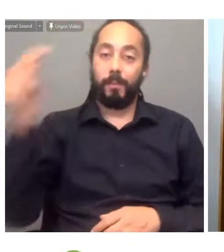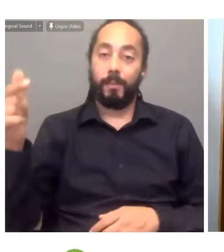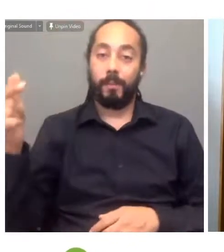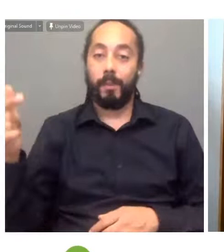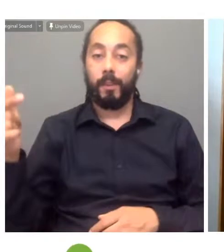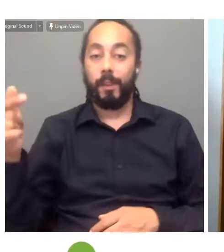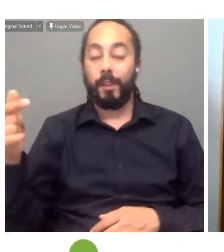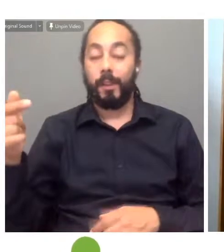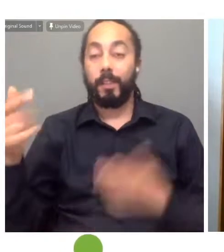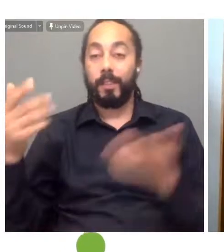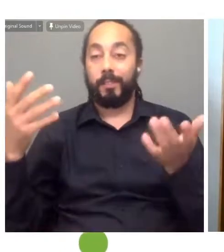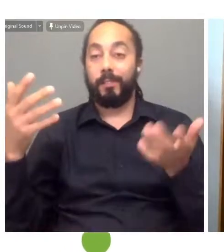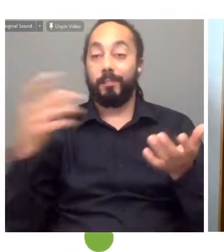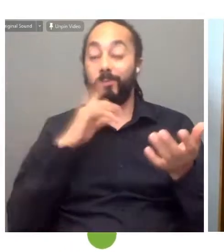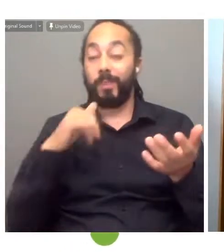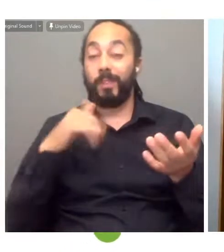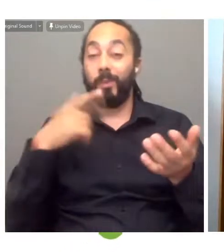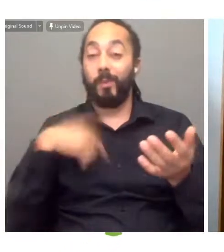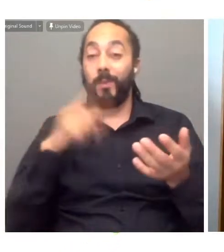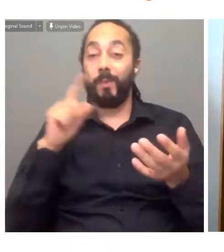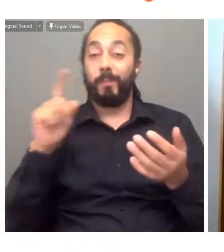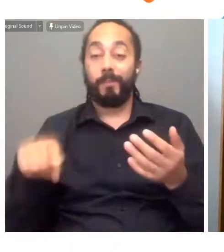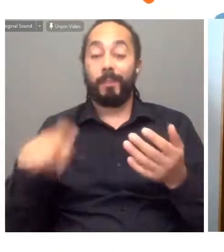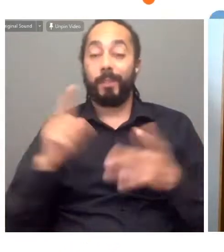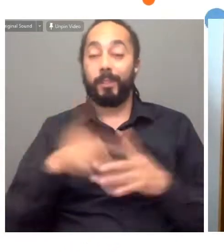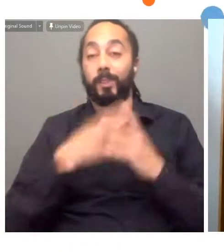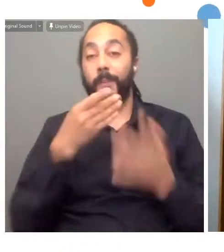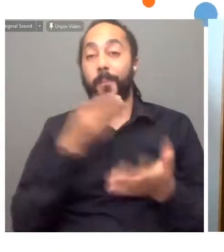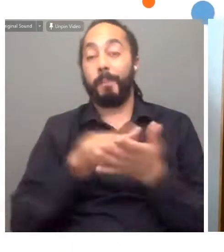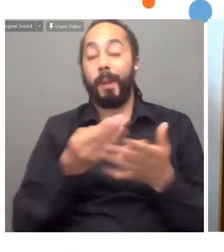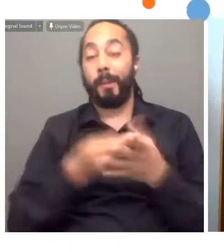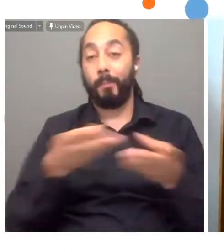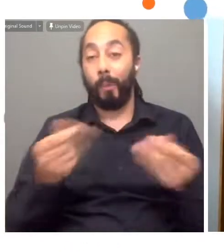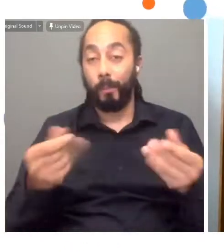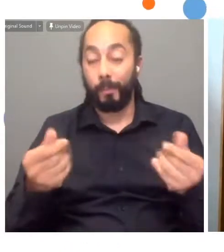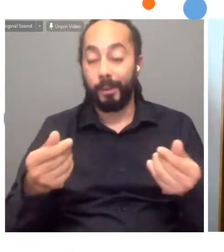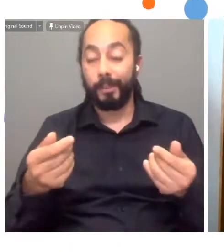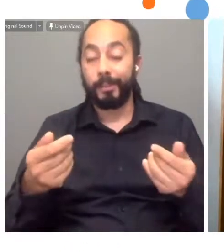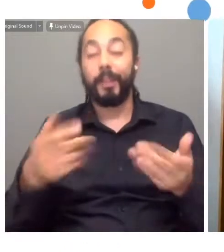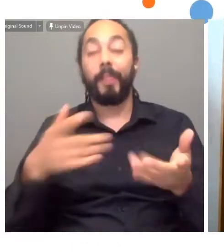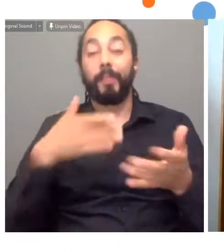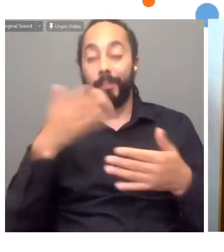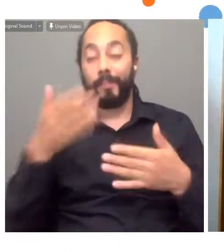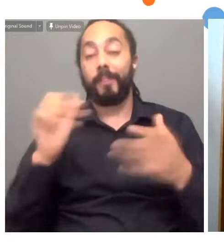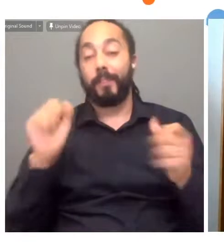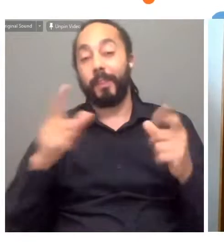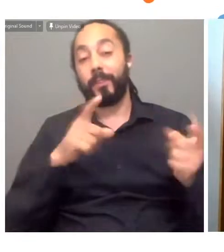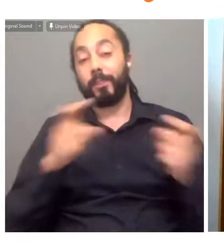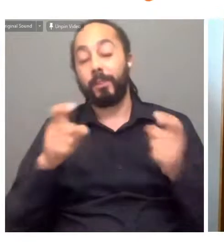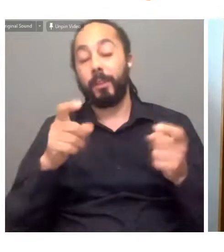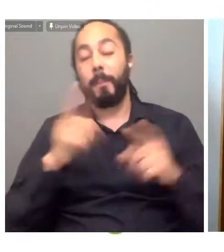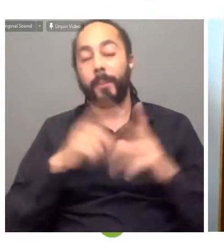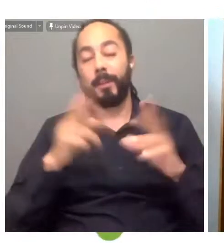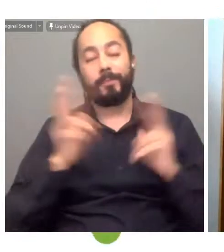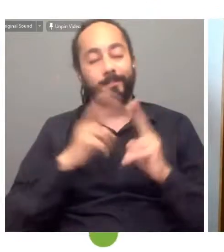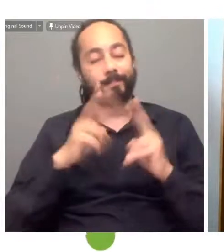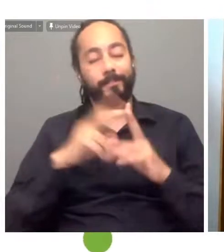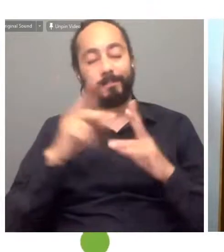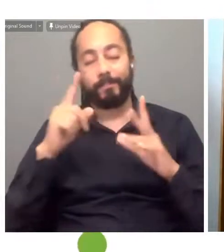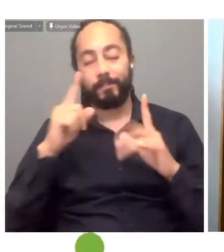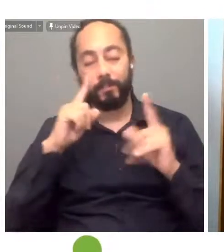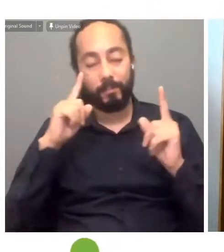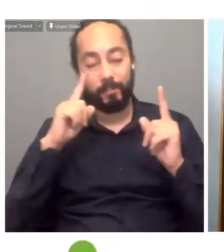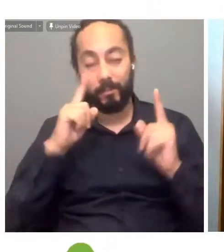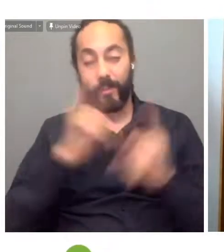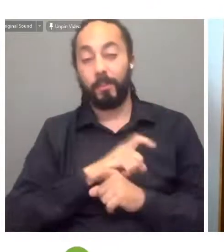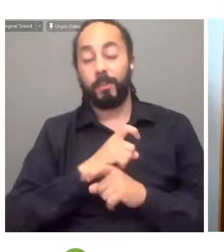property in around the country, like it's complicated. And we've saw with